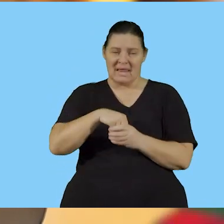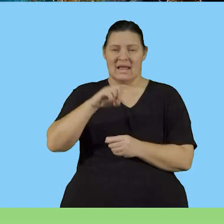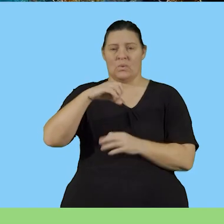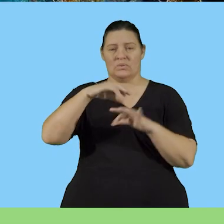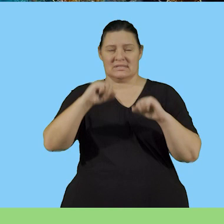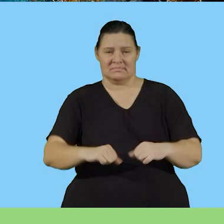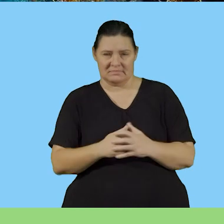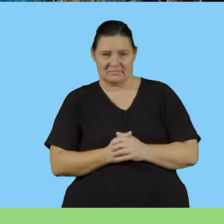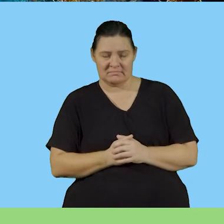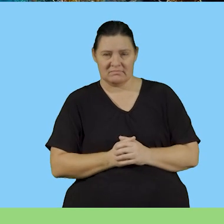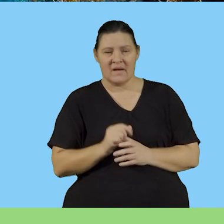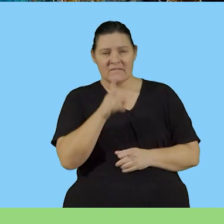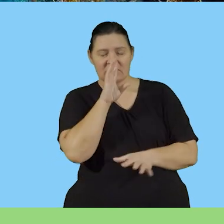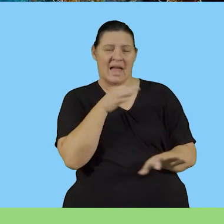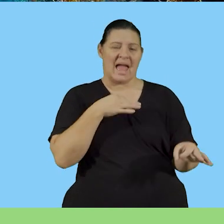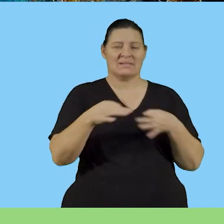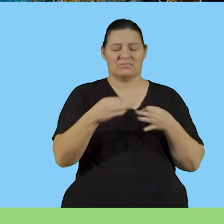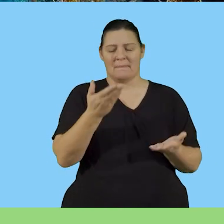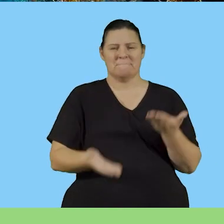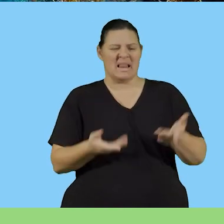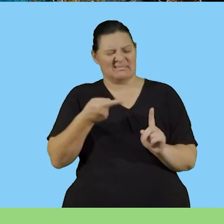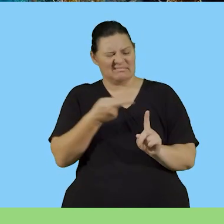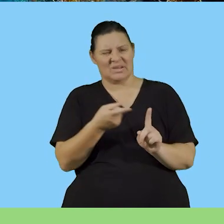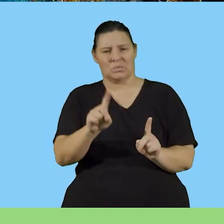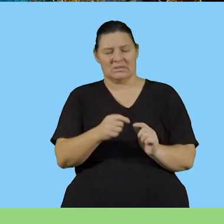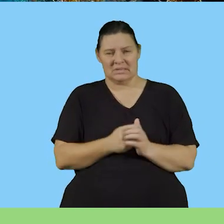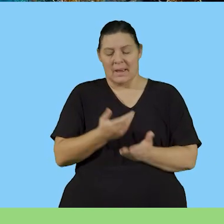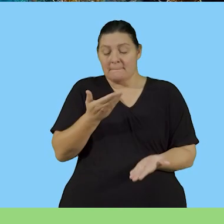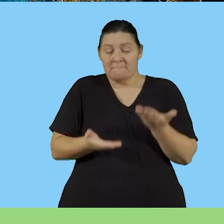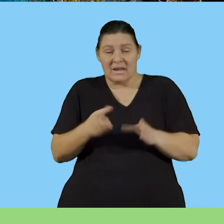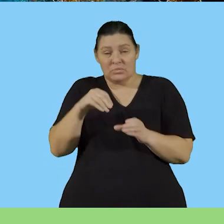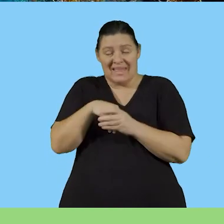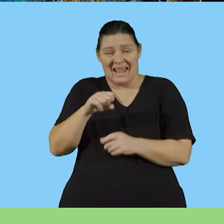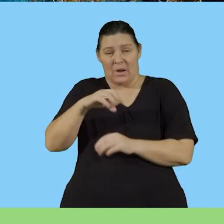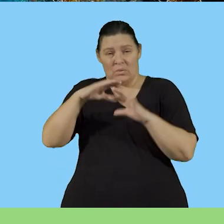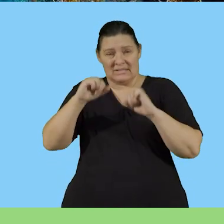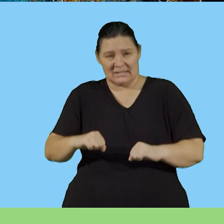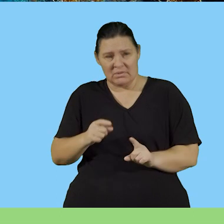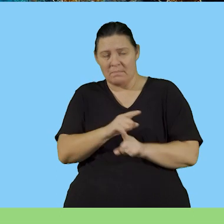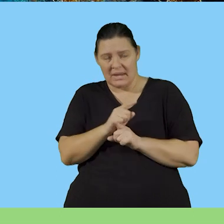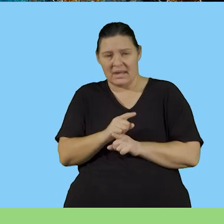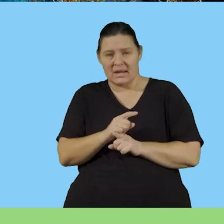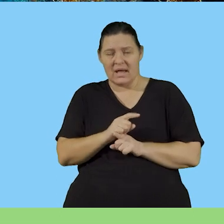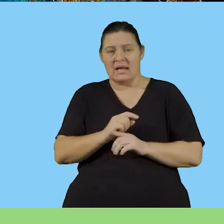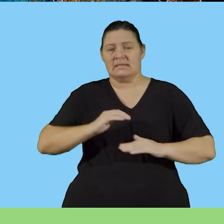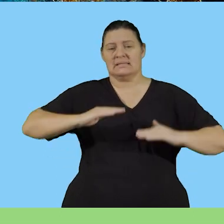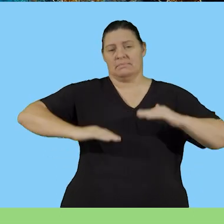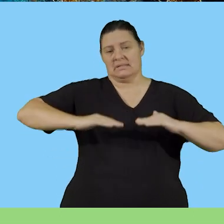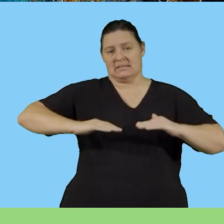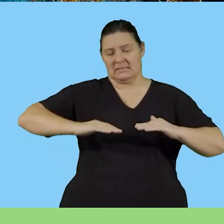ecosystem. So we are first going to explain what the balance is. So the balance in the ecosystem refers to the